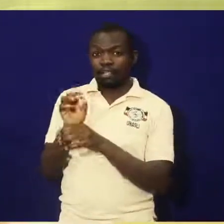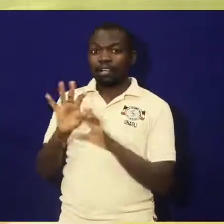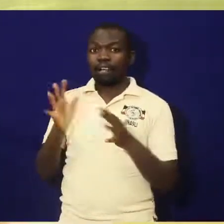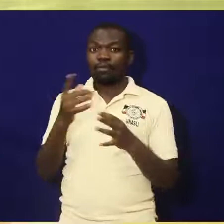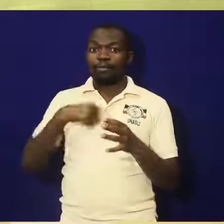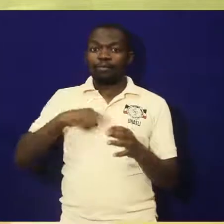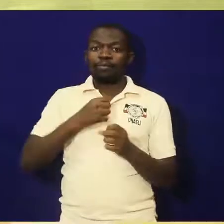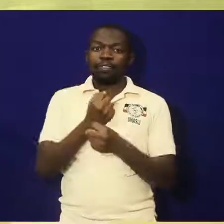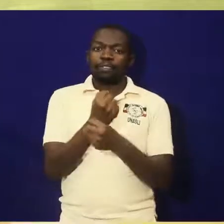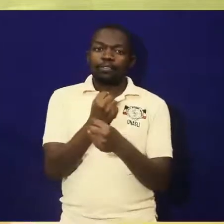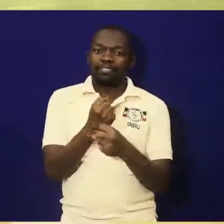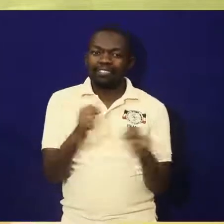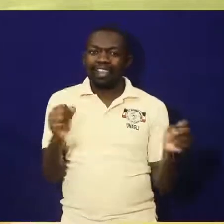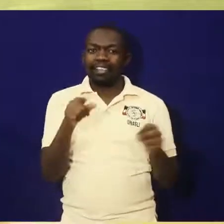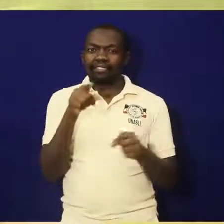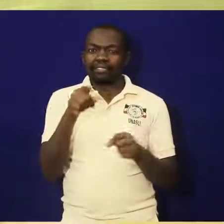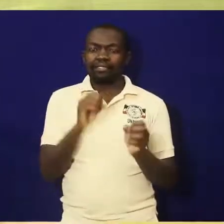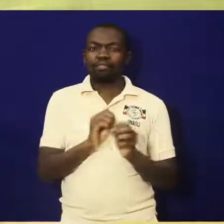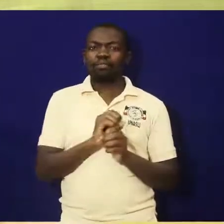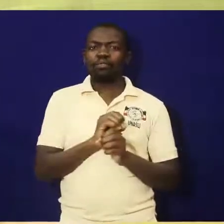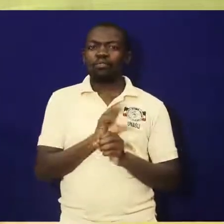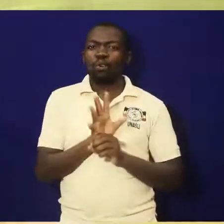survive the deadly